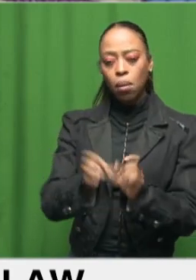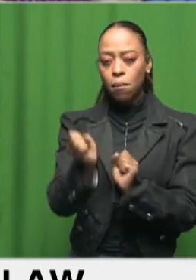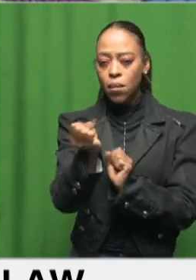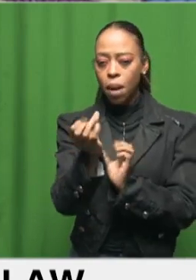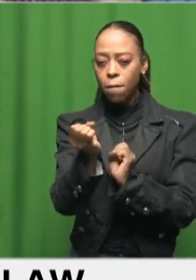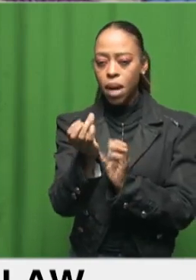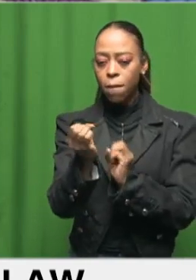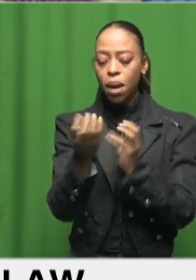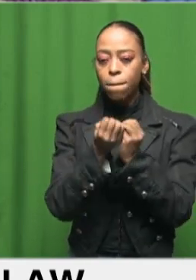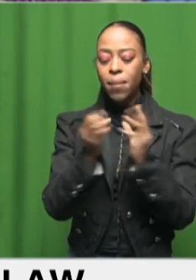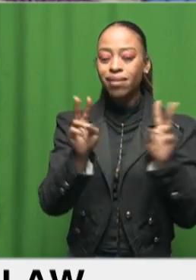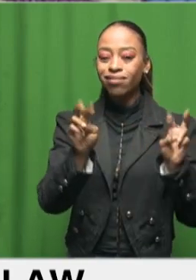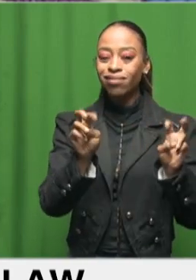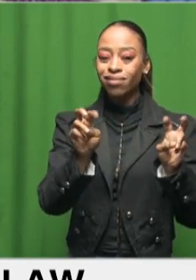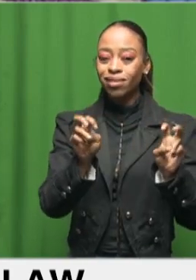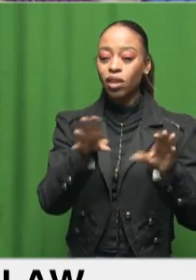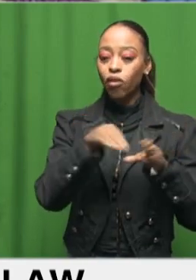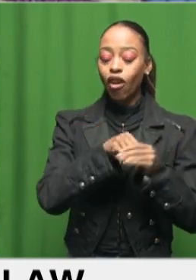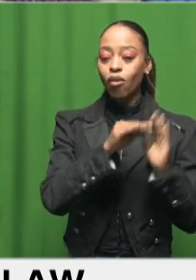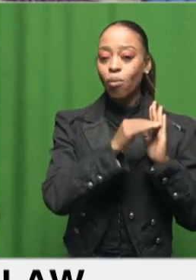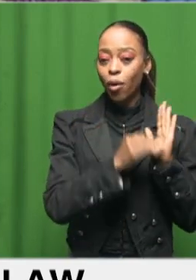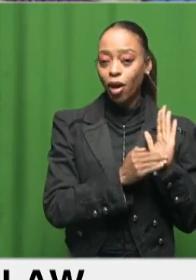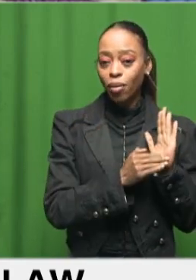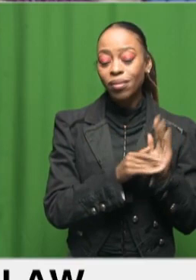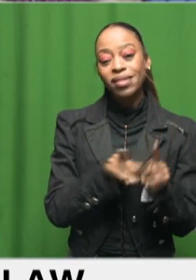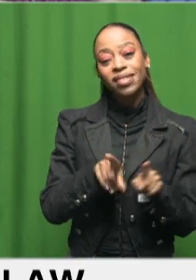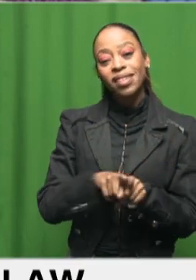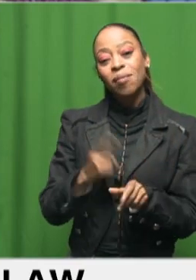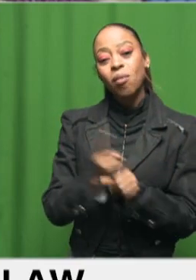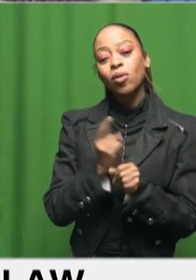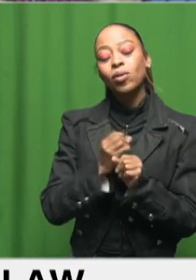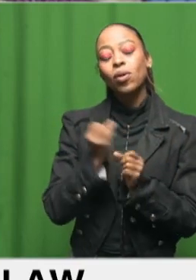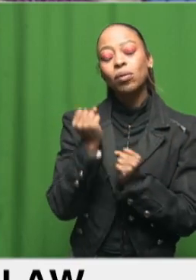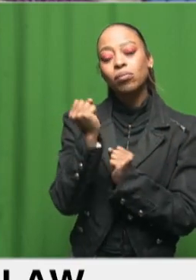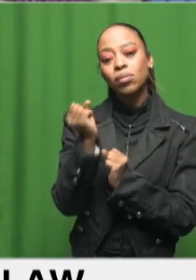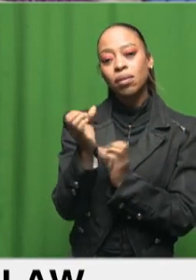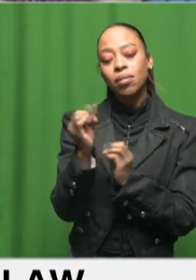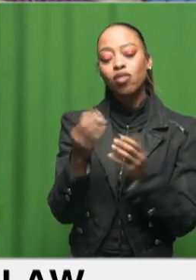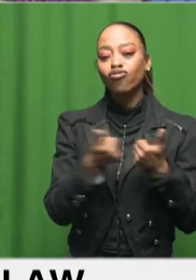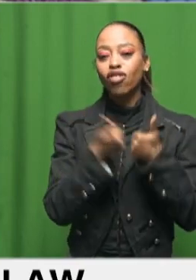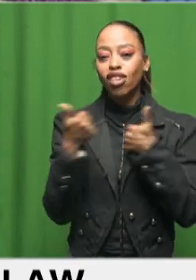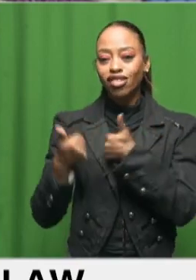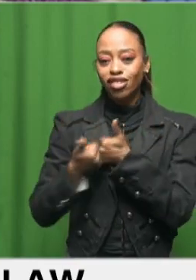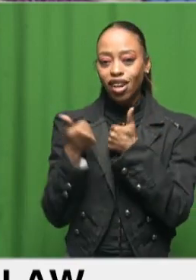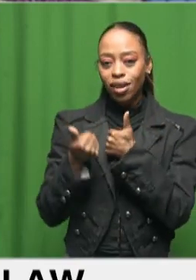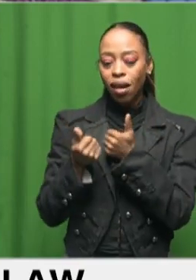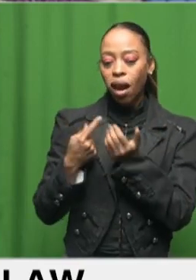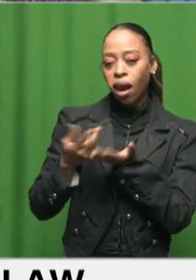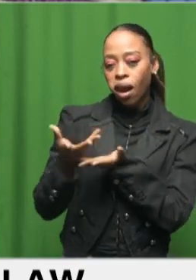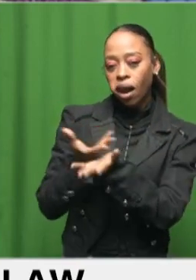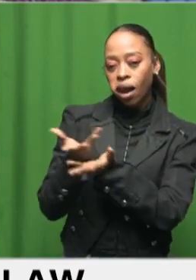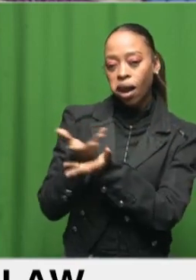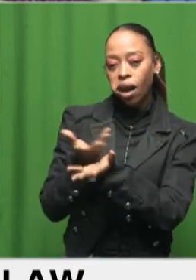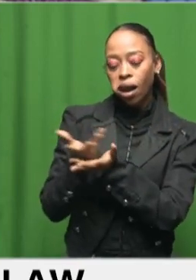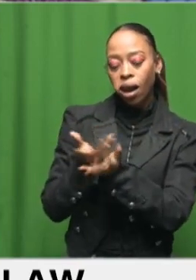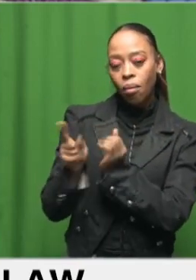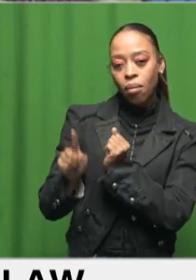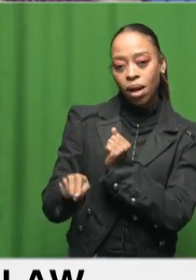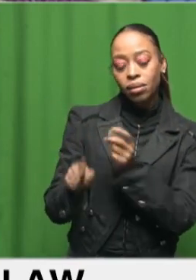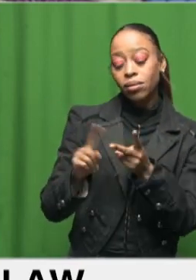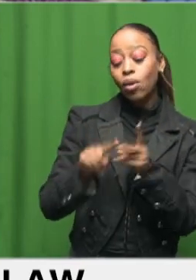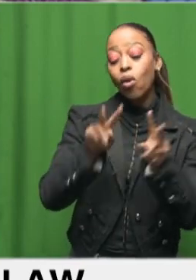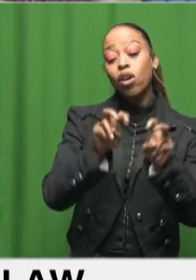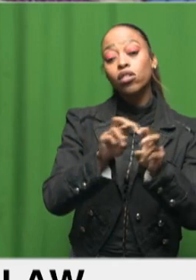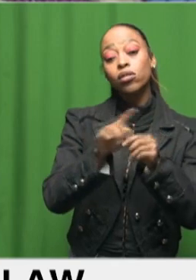of issues that are part of the program. And he raised, with us, a number of challenges that we needed to debate. So issues